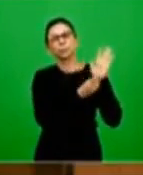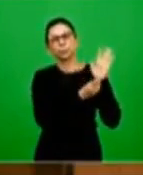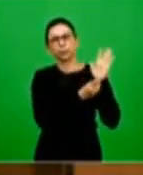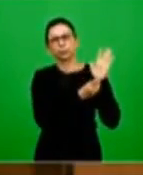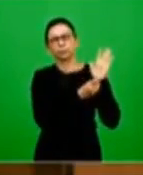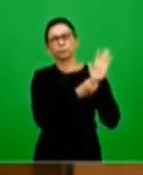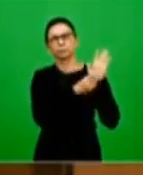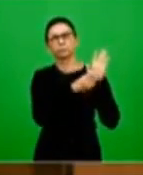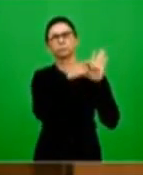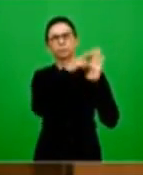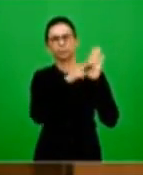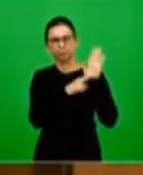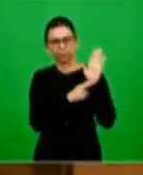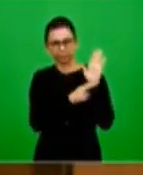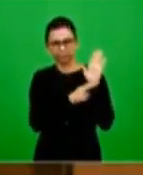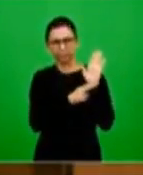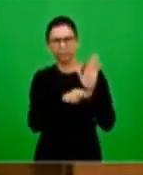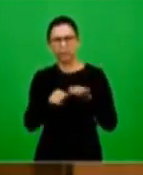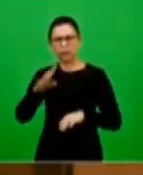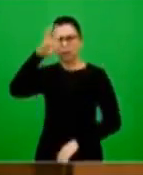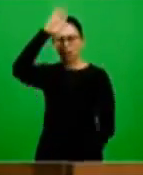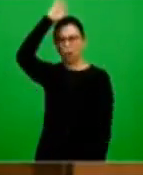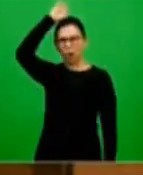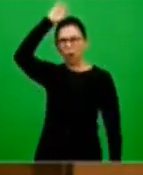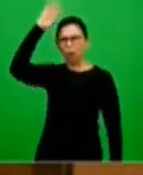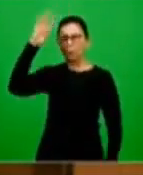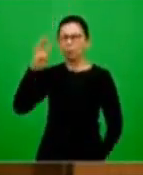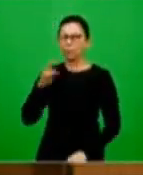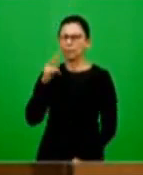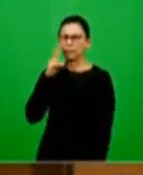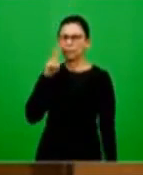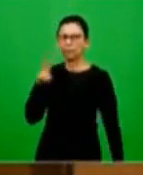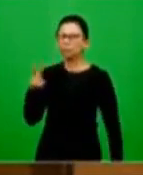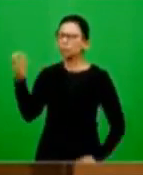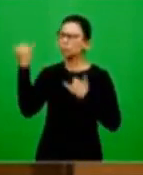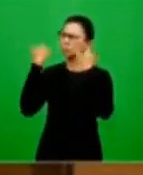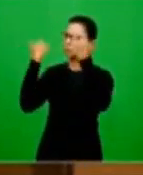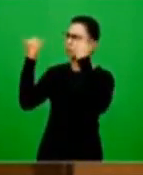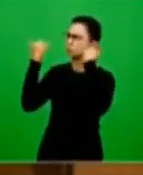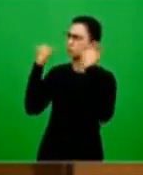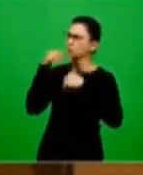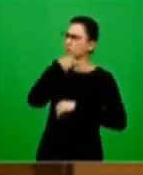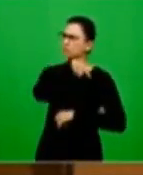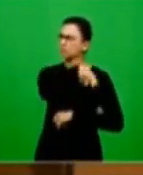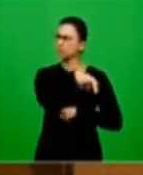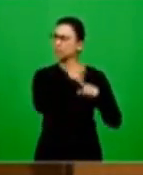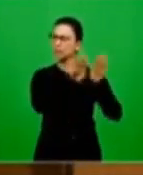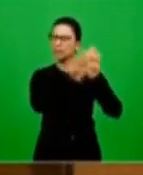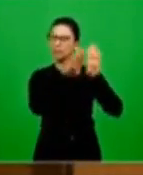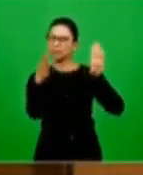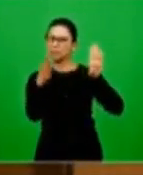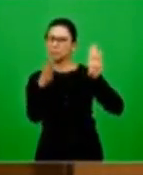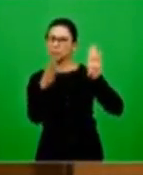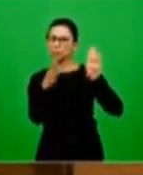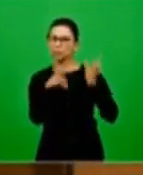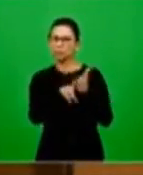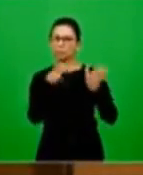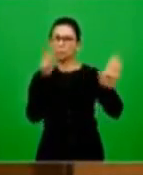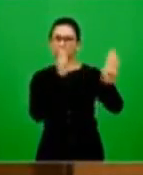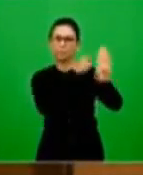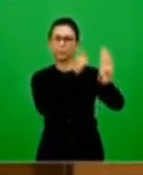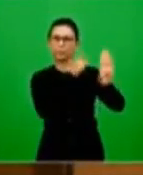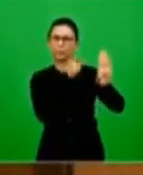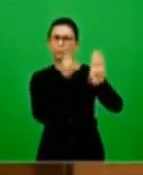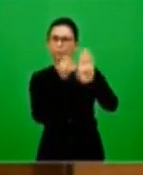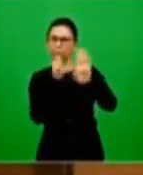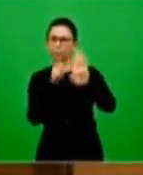thesis of his Reformation. And Rome became aware of this thesis, and the situation for Luther